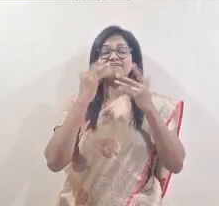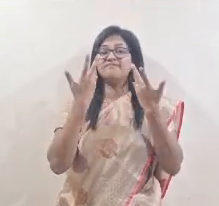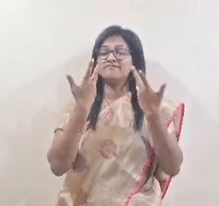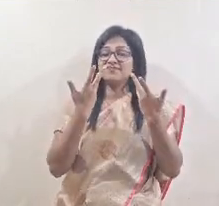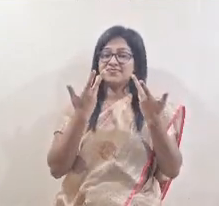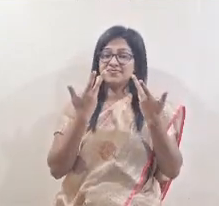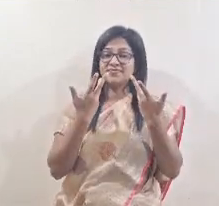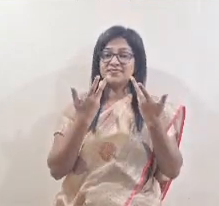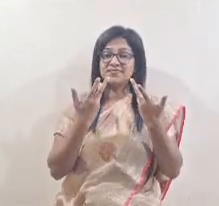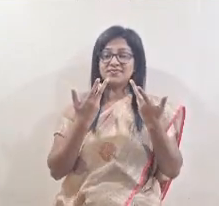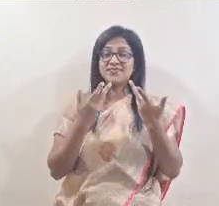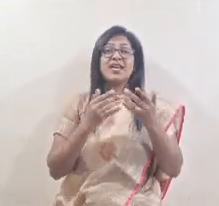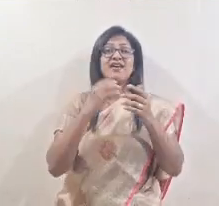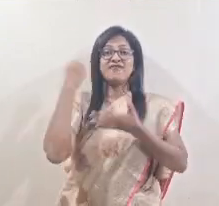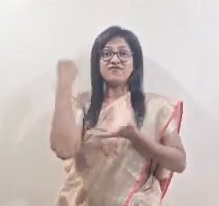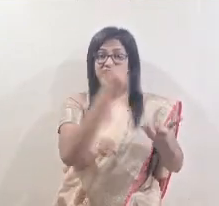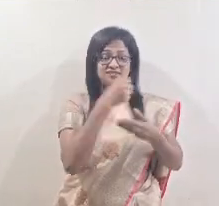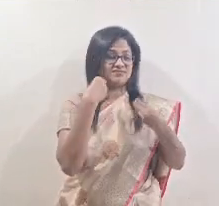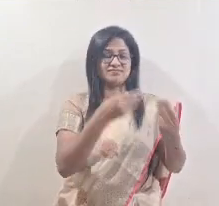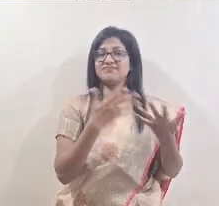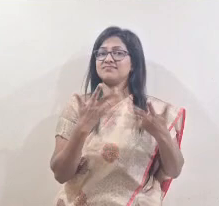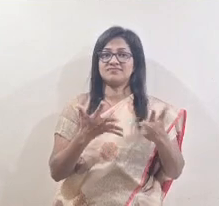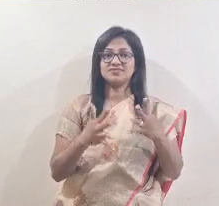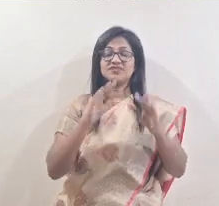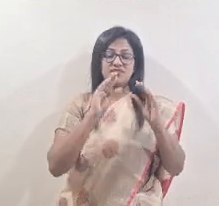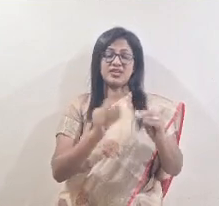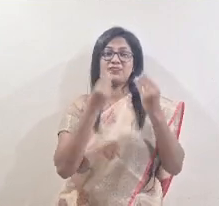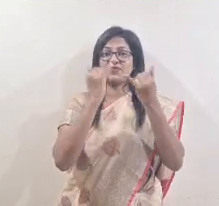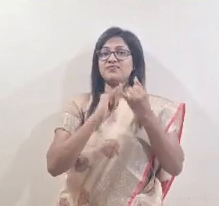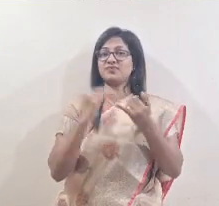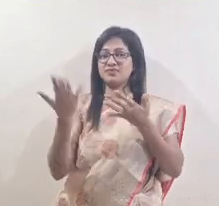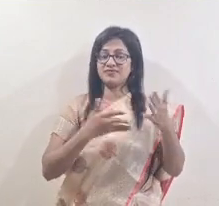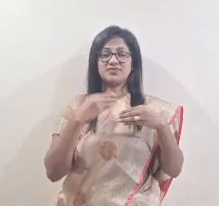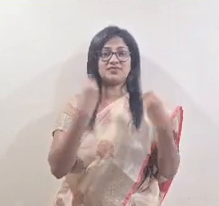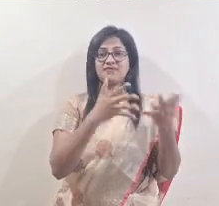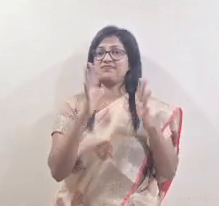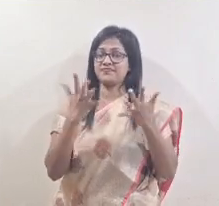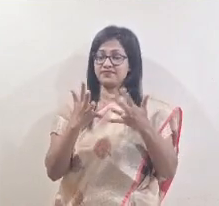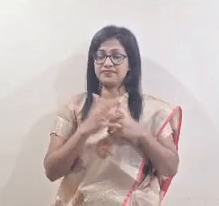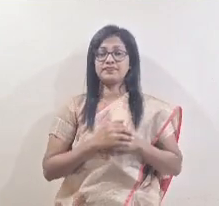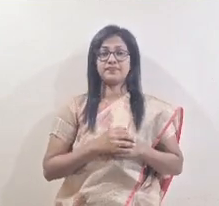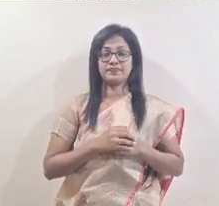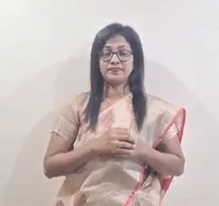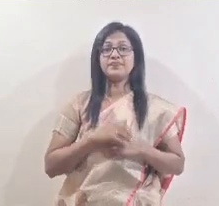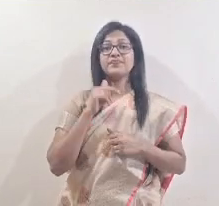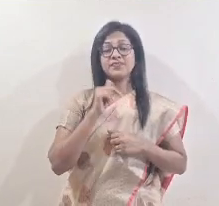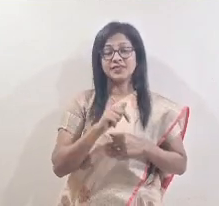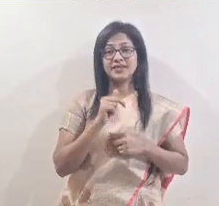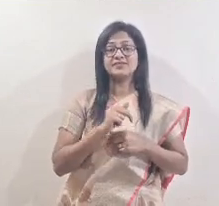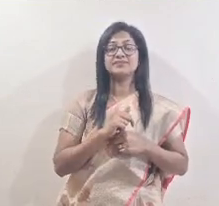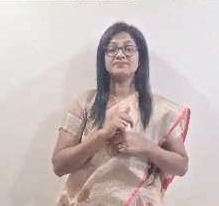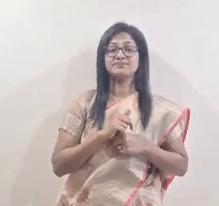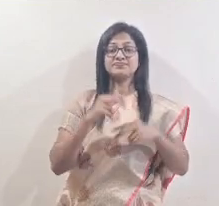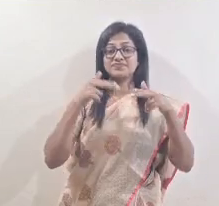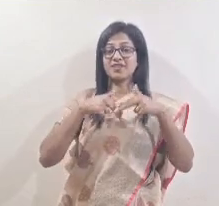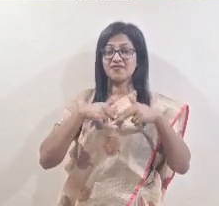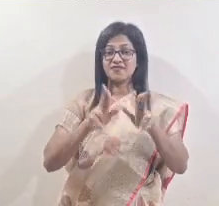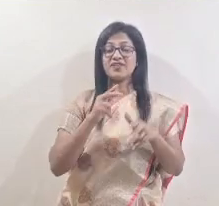of funds for them in order to improve the services. And so the